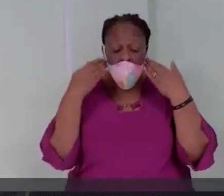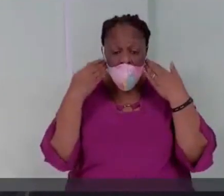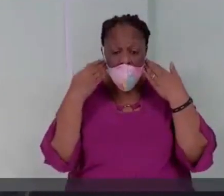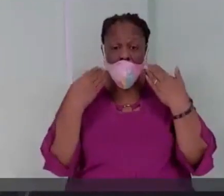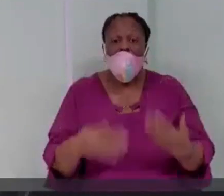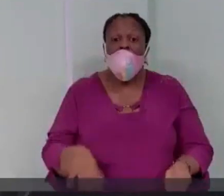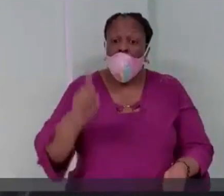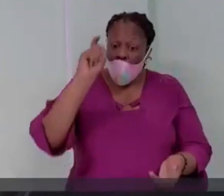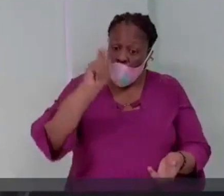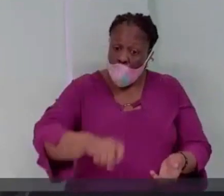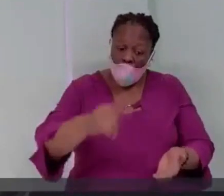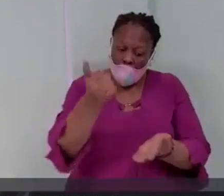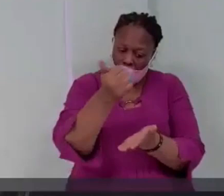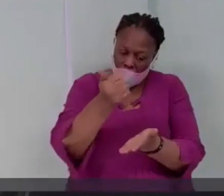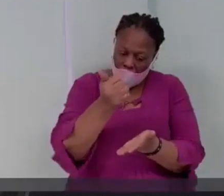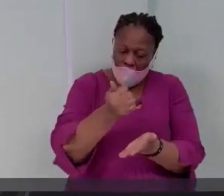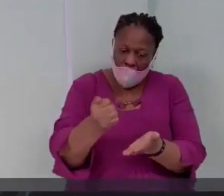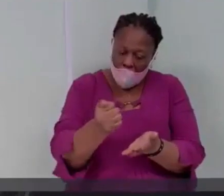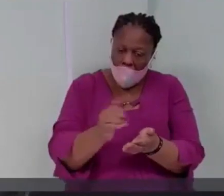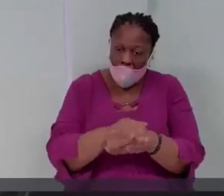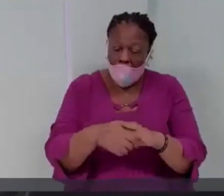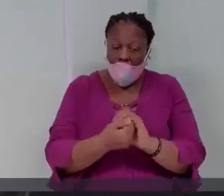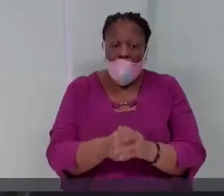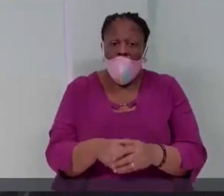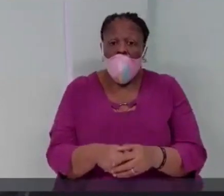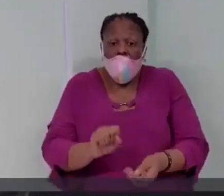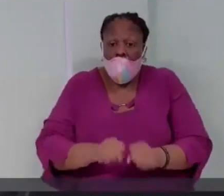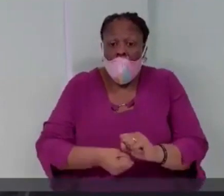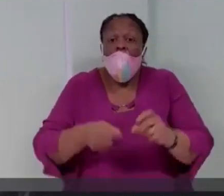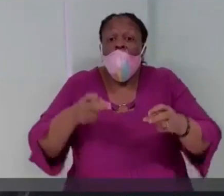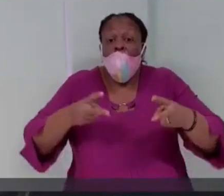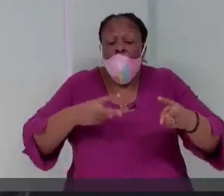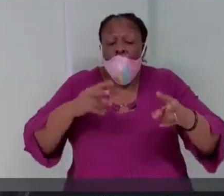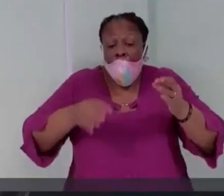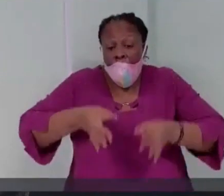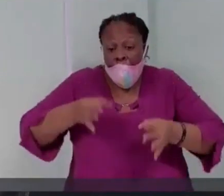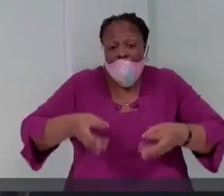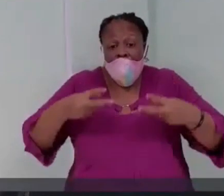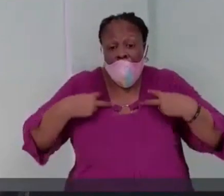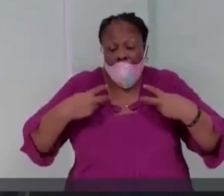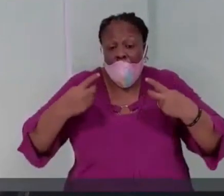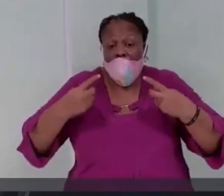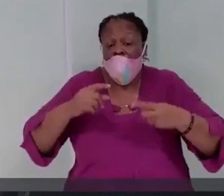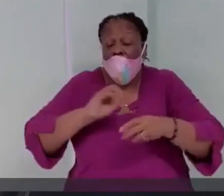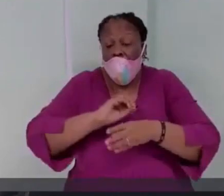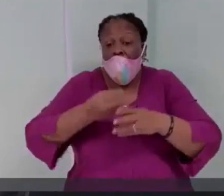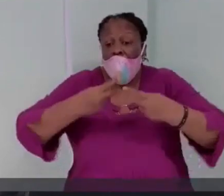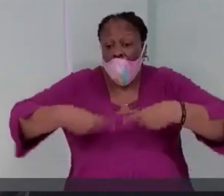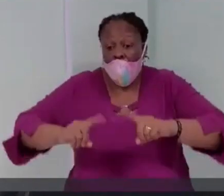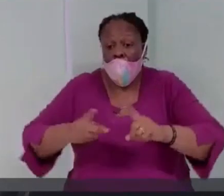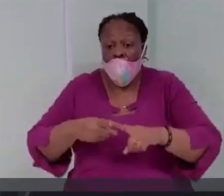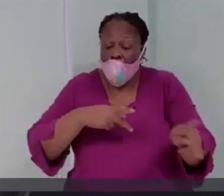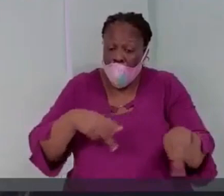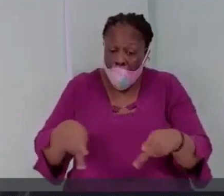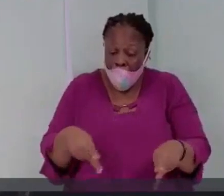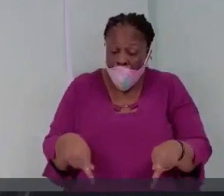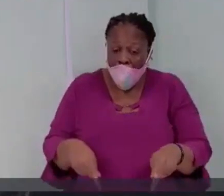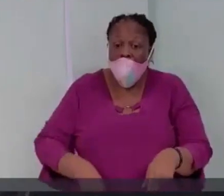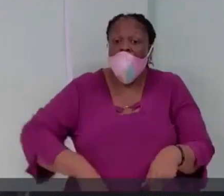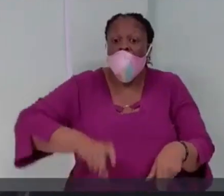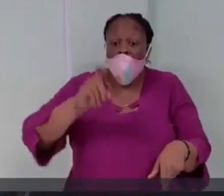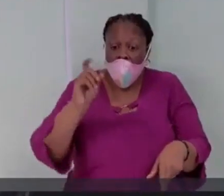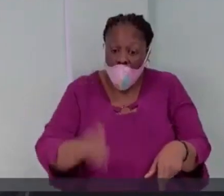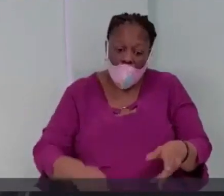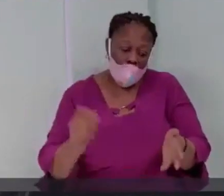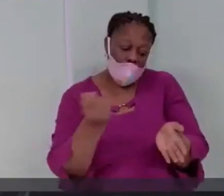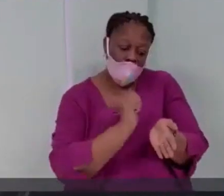sanitization and hygiene practices. I will add in closing that whenever permission is granted